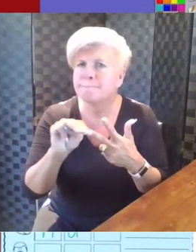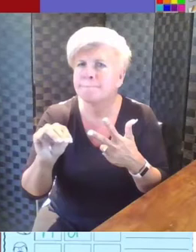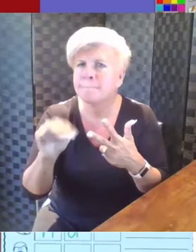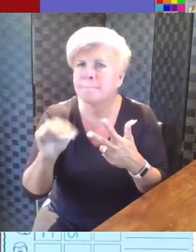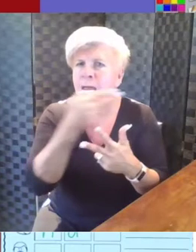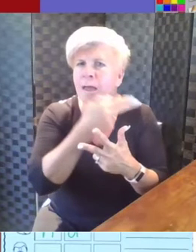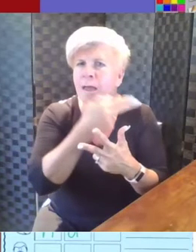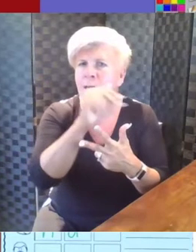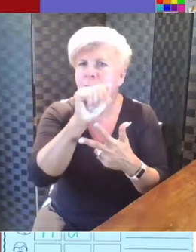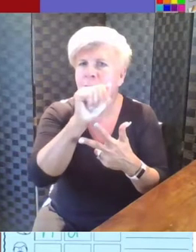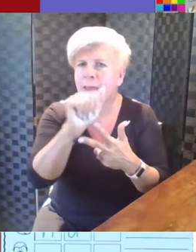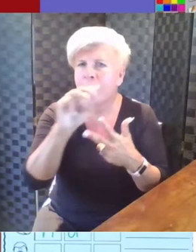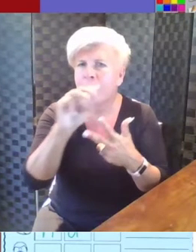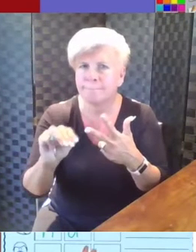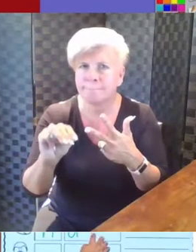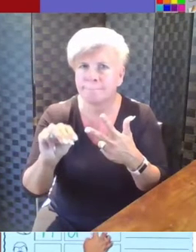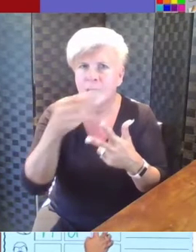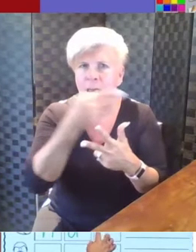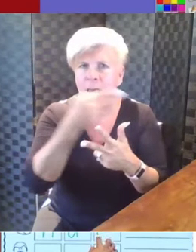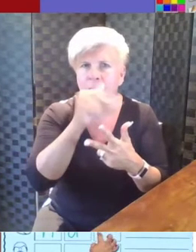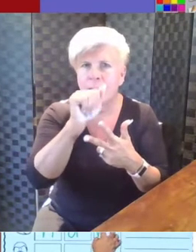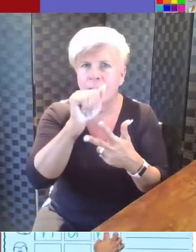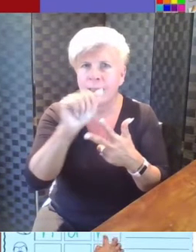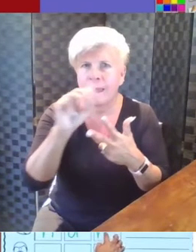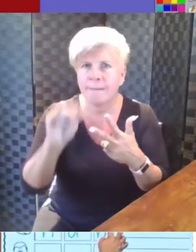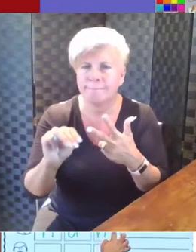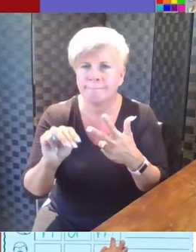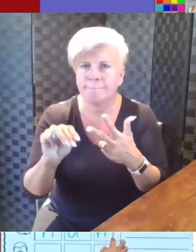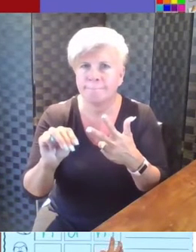Huh. Am. And